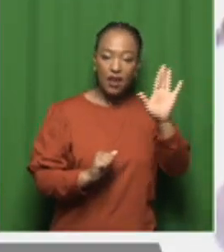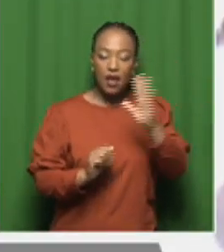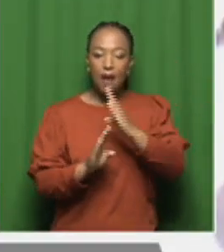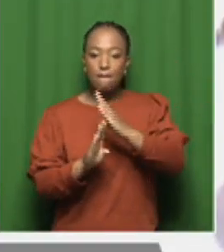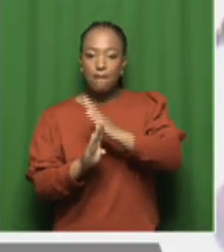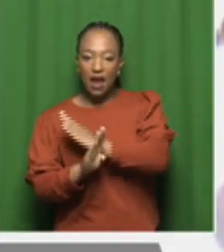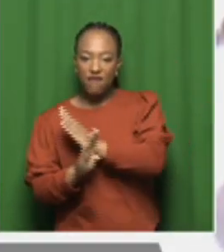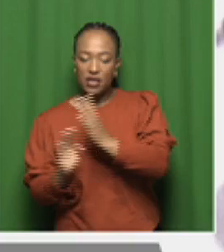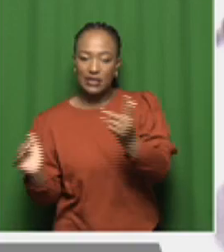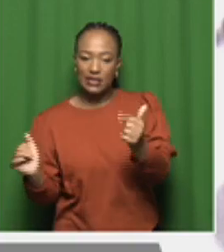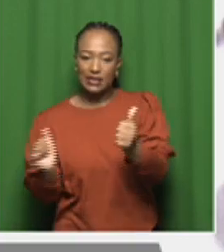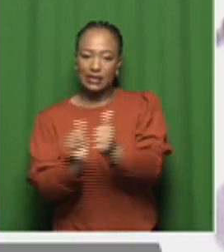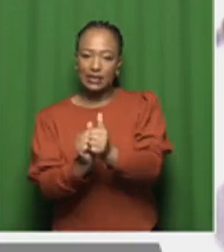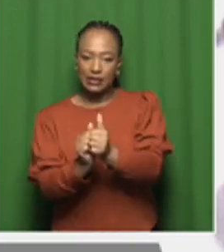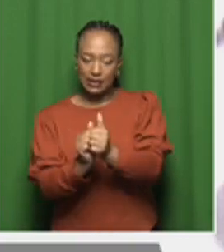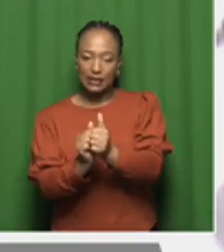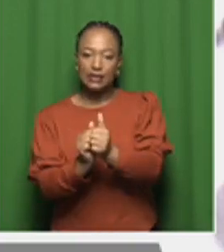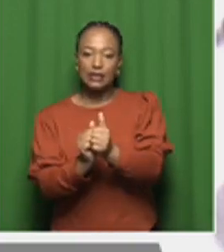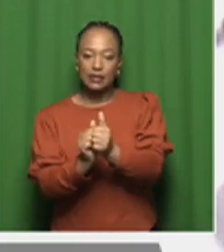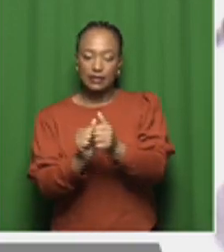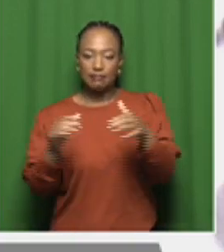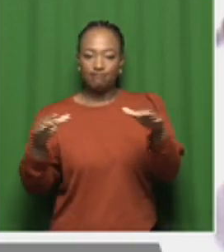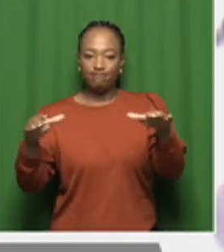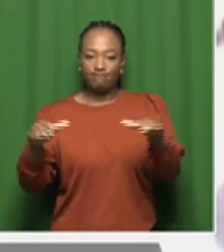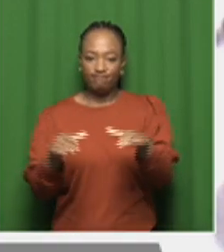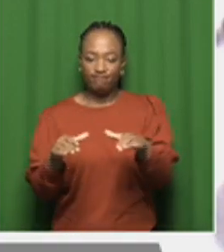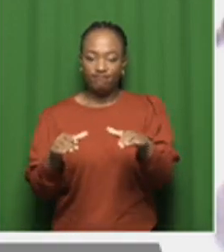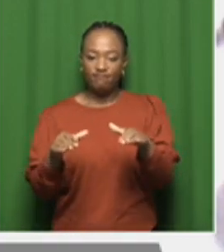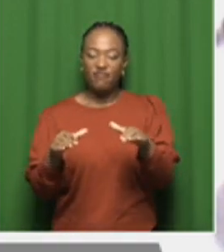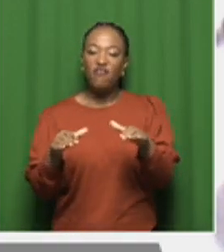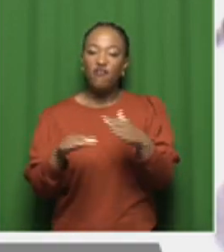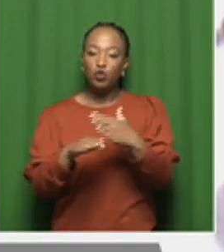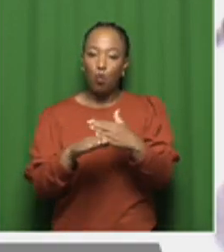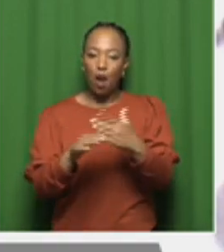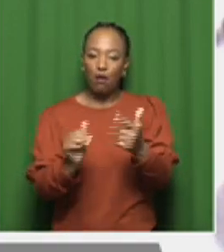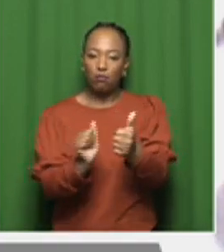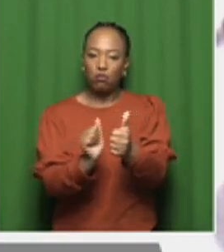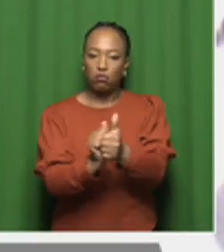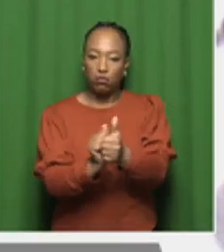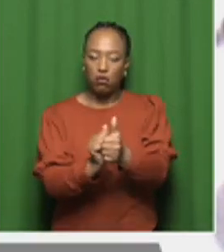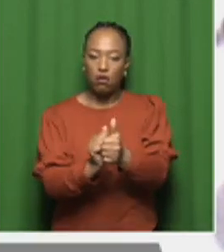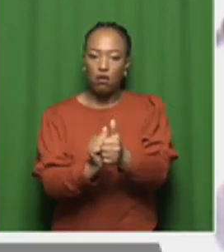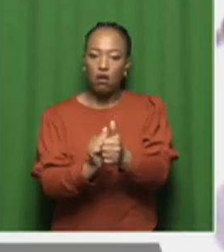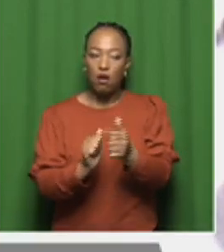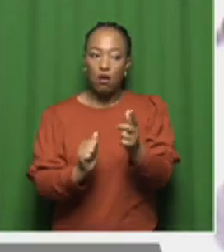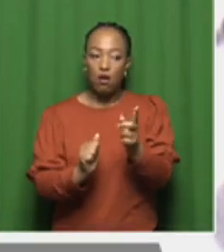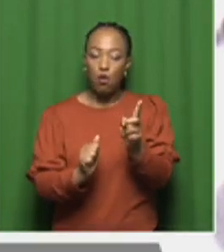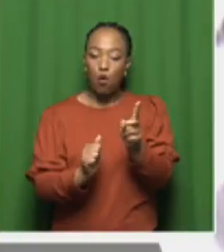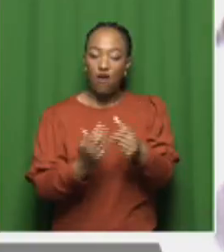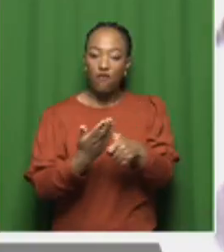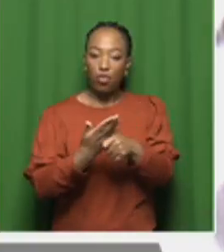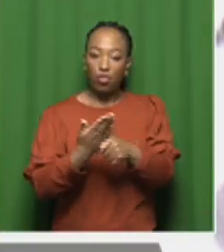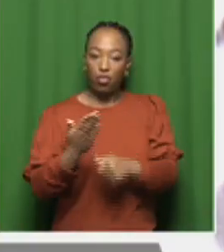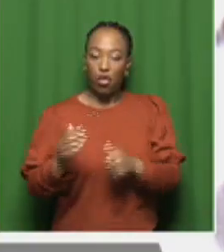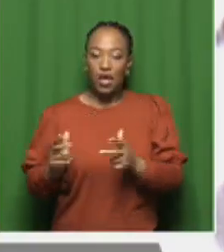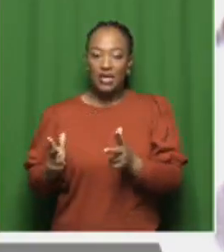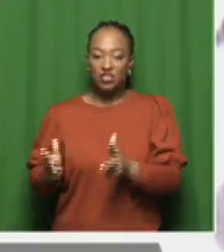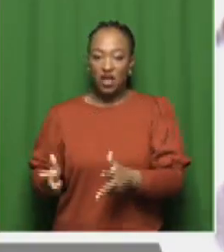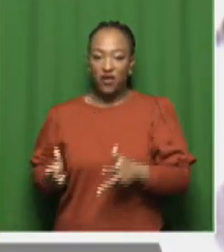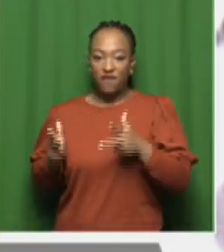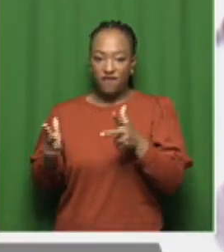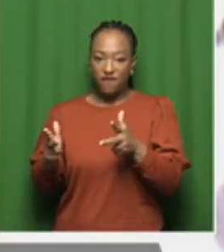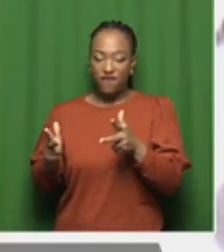co-invest with the private sector firm on that front, so that the tariffing that they impose on the rail is lower than what